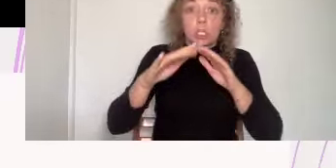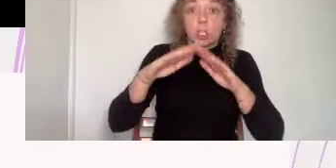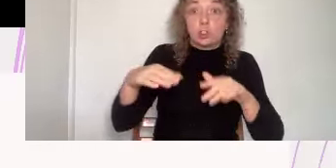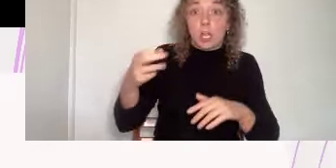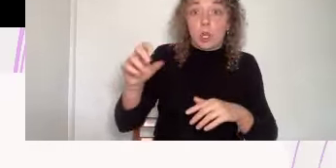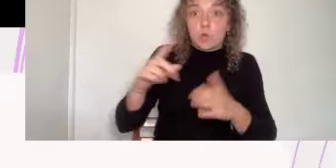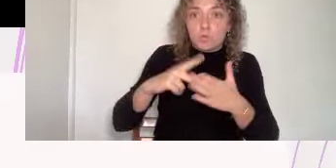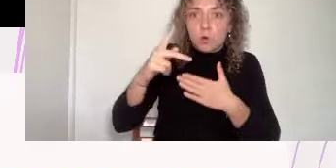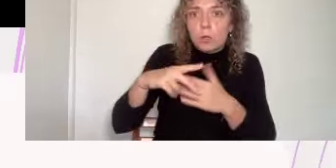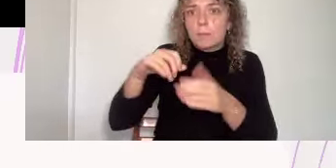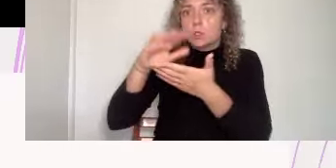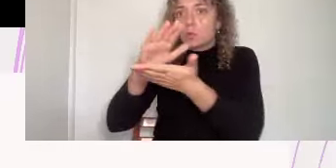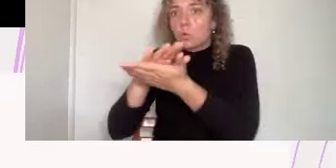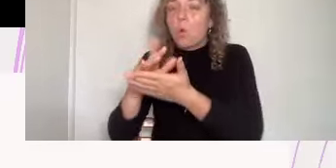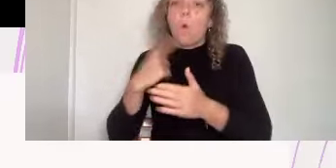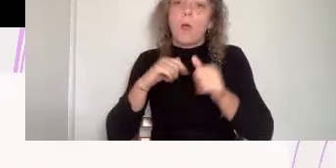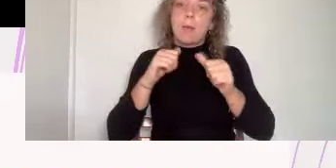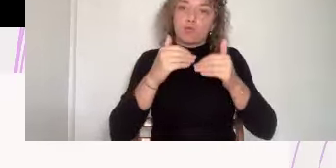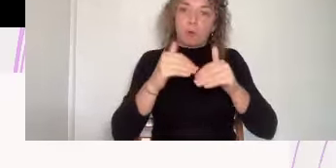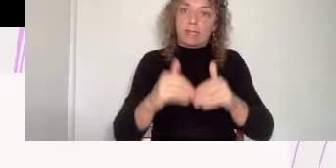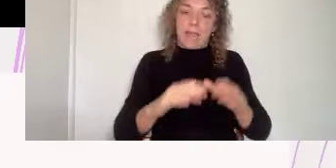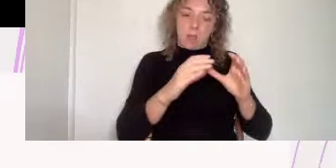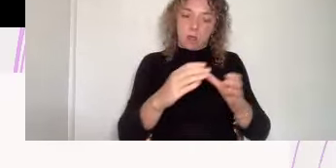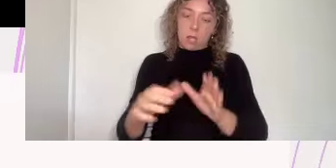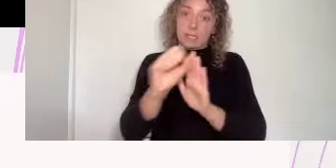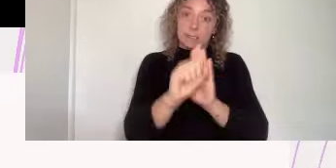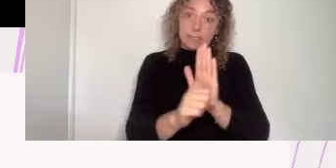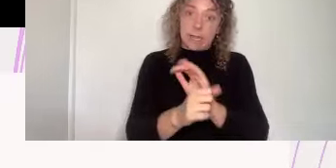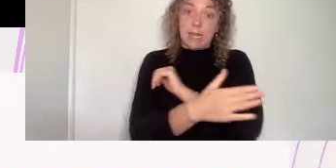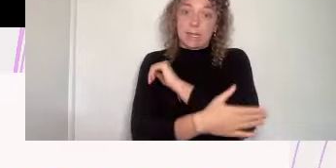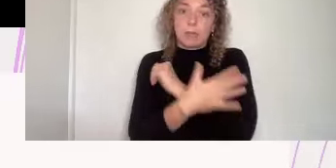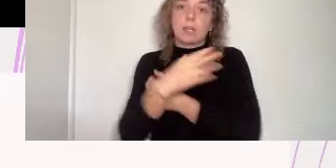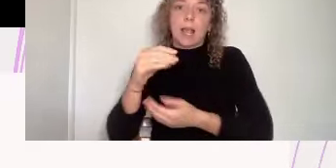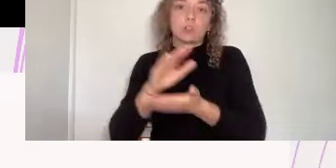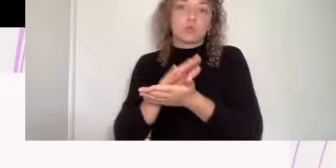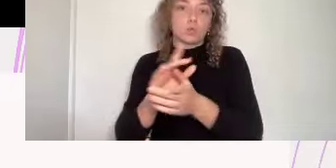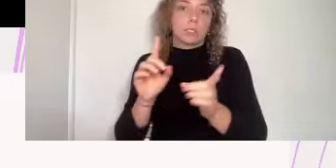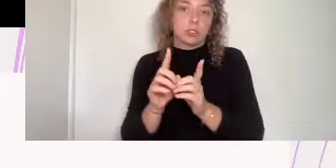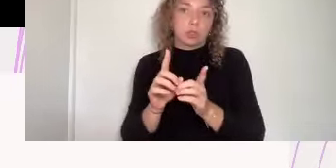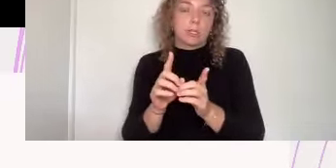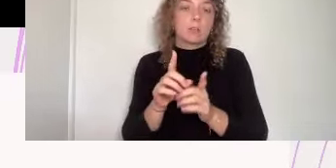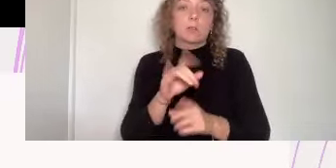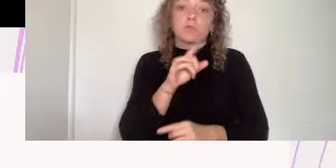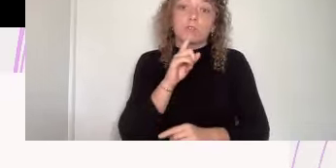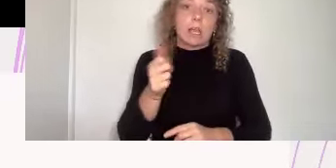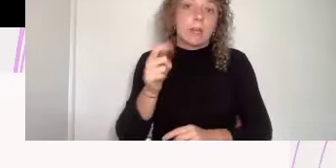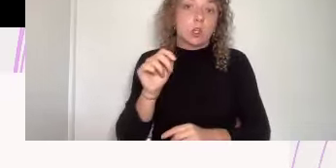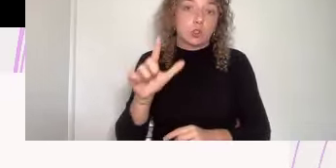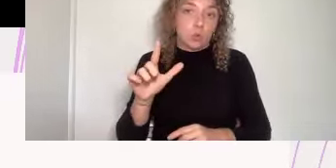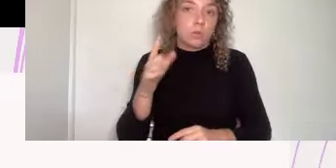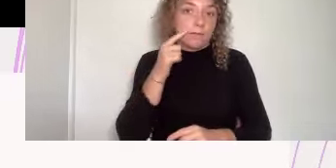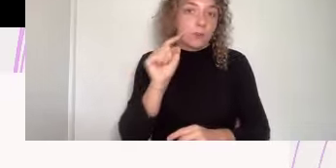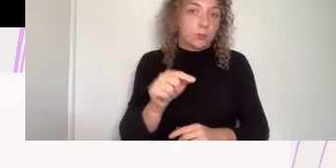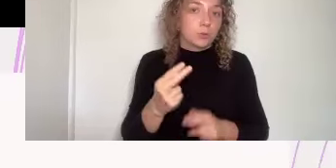we are able to break it down by state, by county, and by school district. So it's just another tool in your